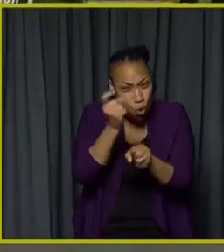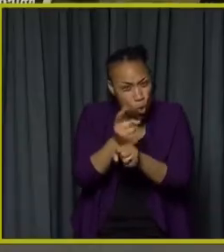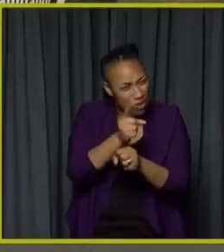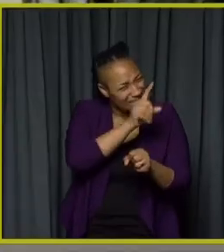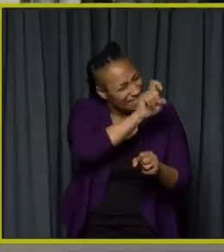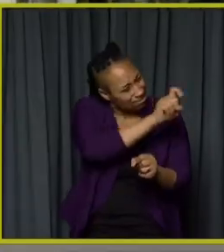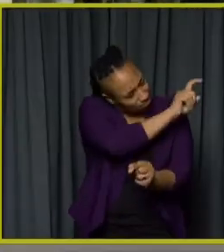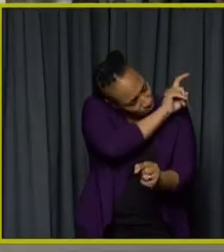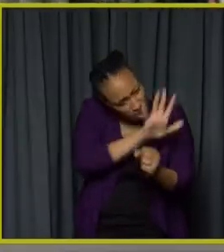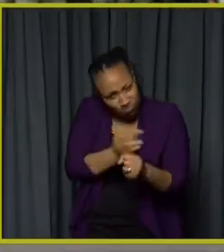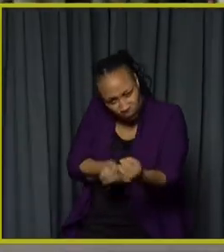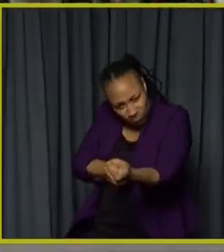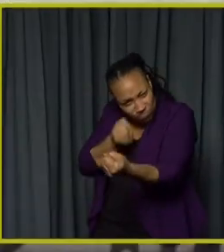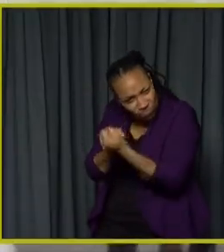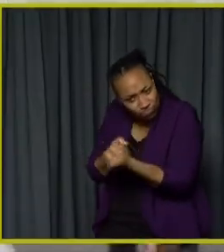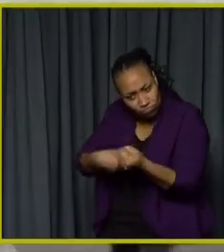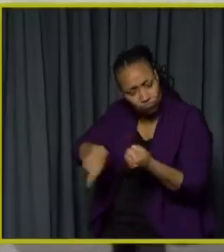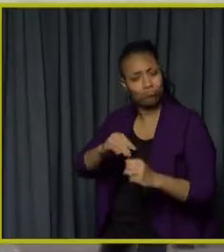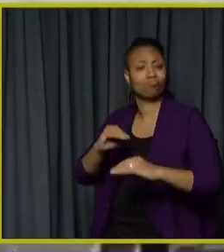We demand